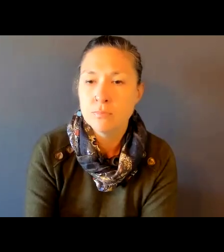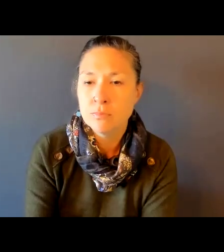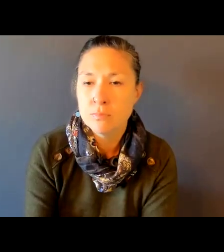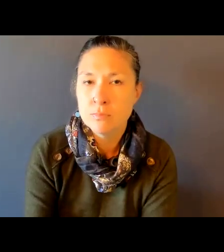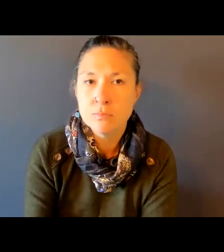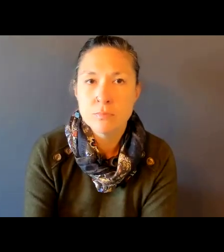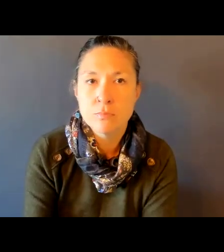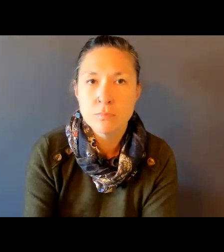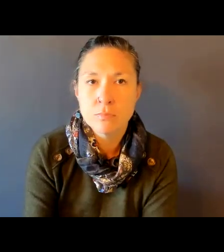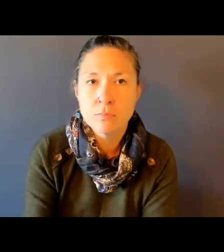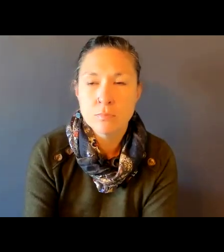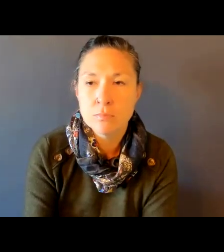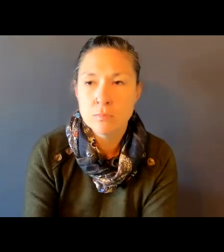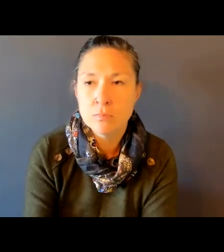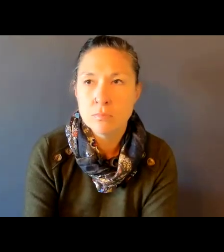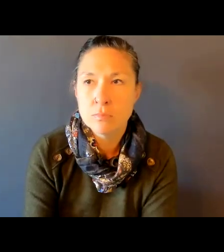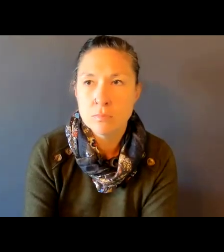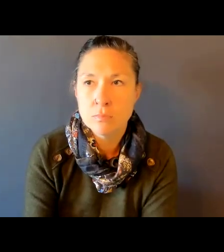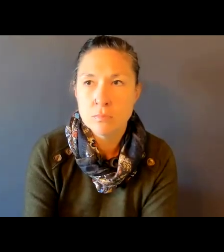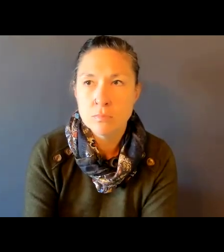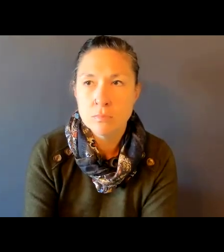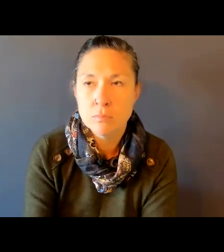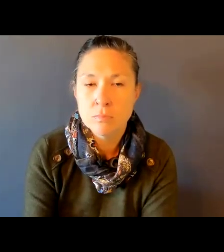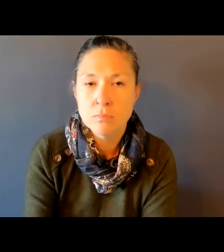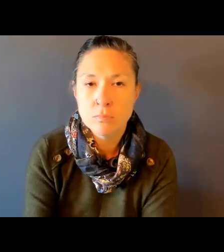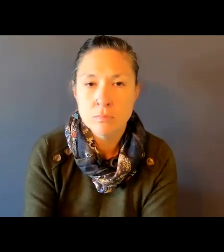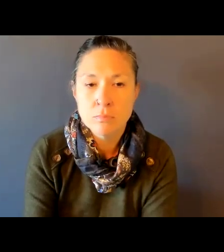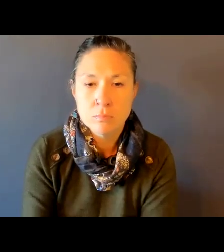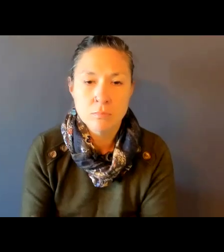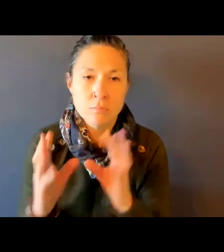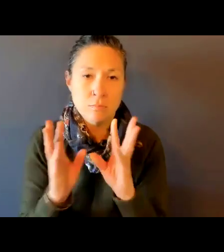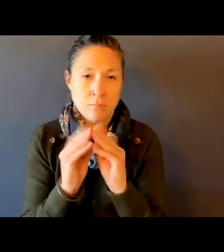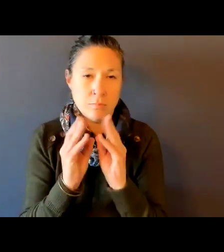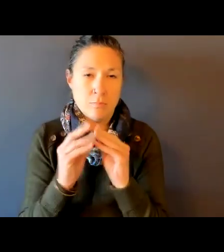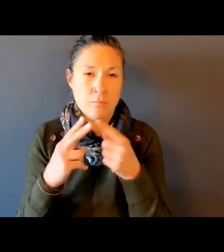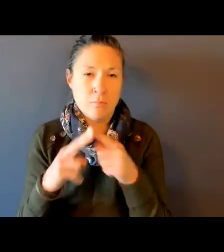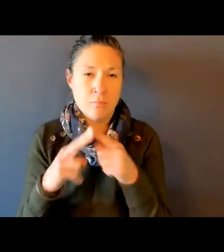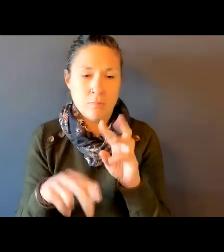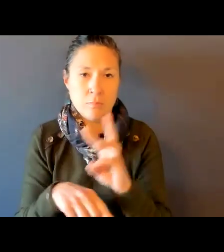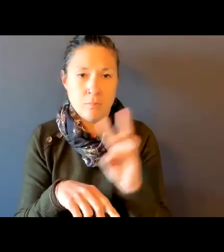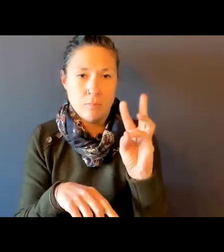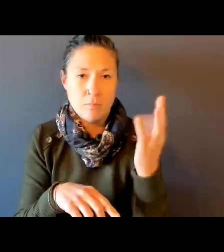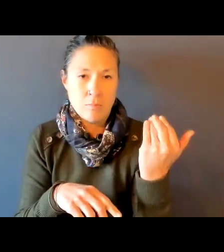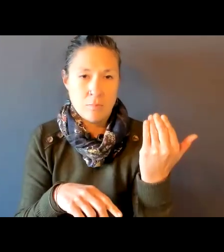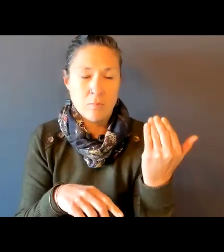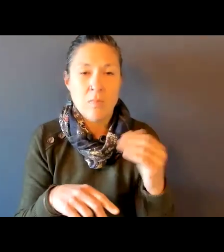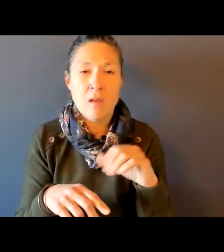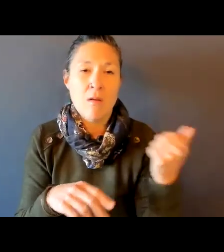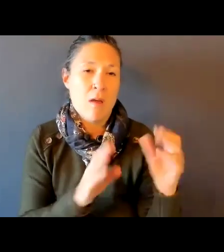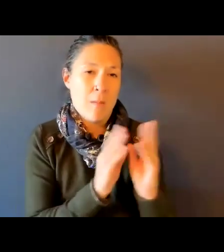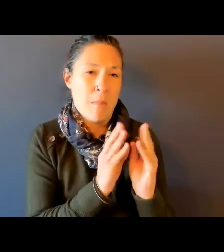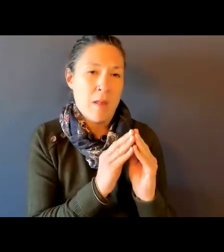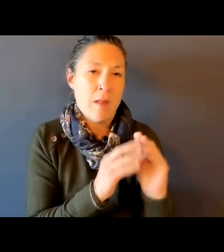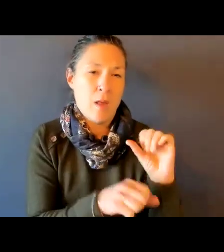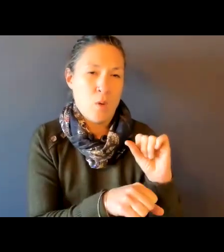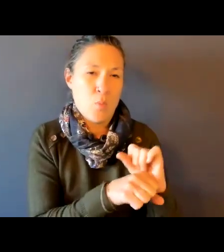So the meeting is going to start at 6:15. However, there's a working session happening, a different meeting happening until